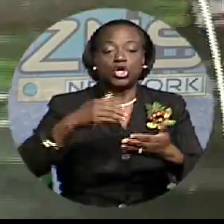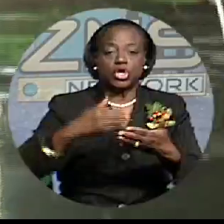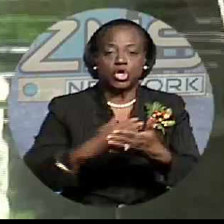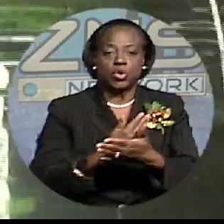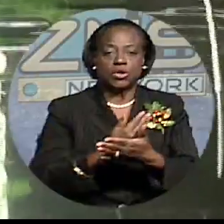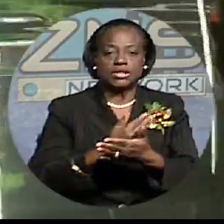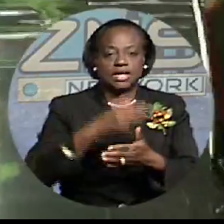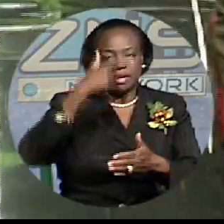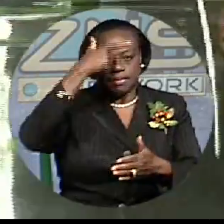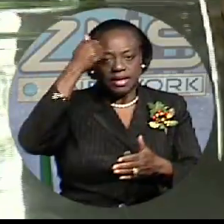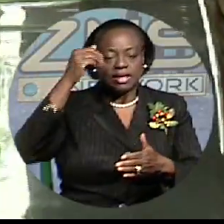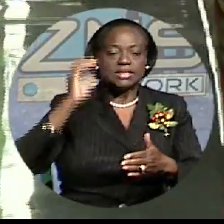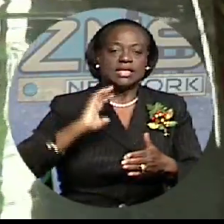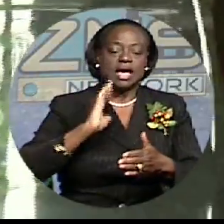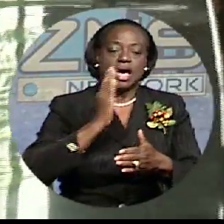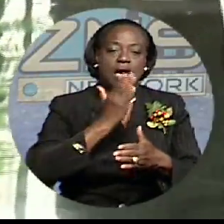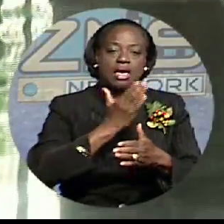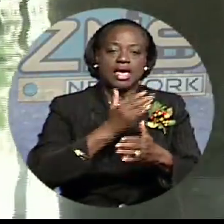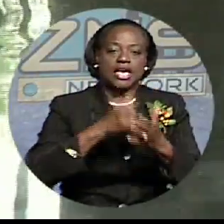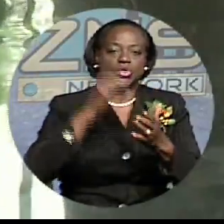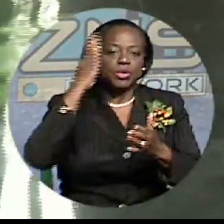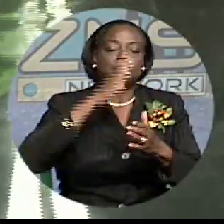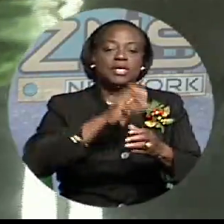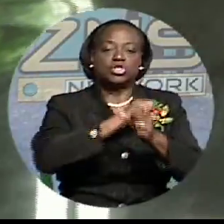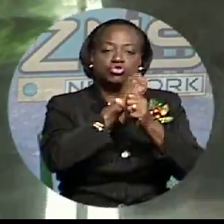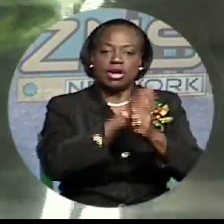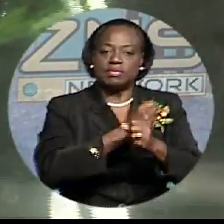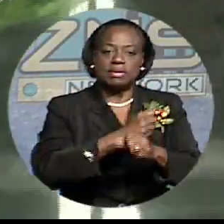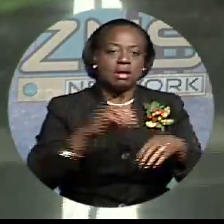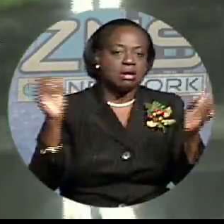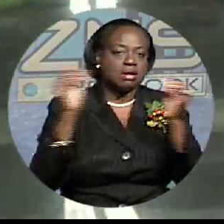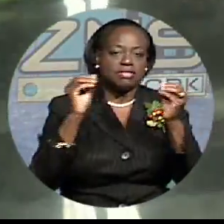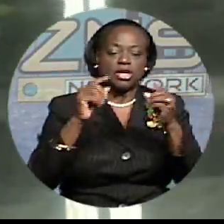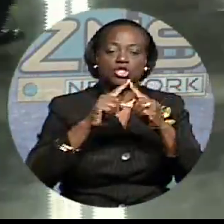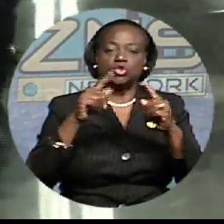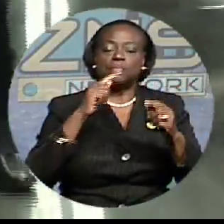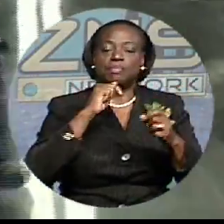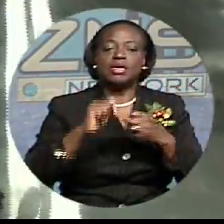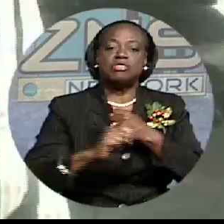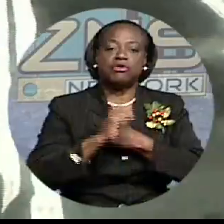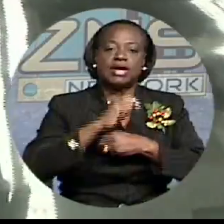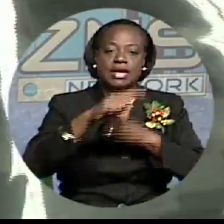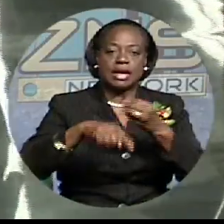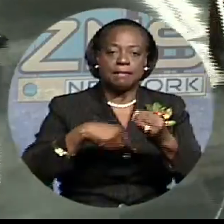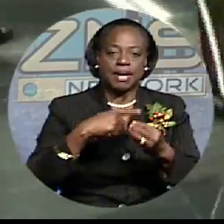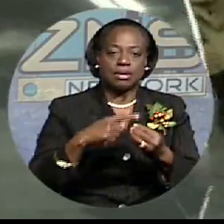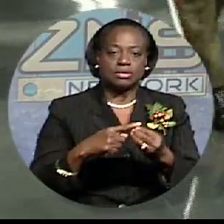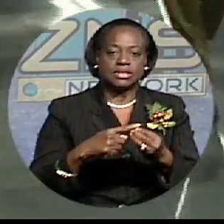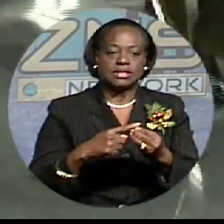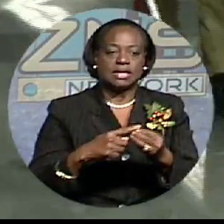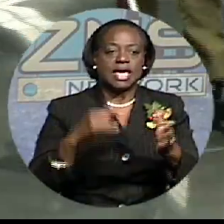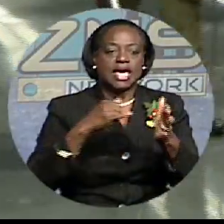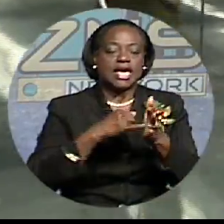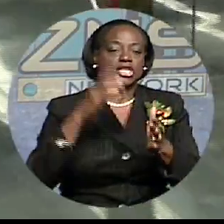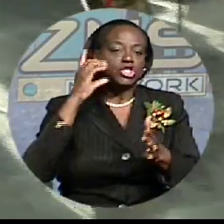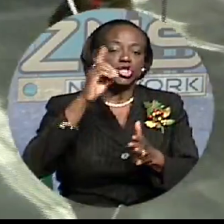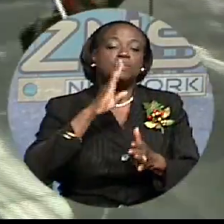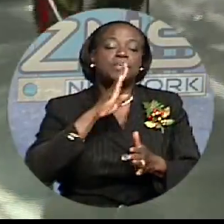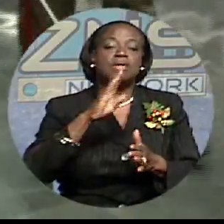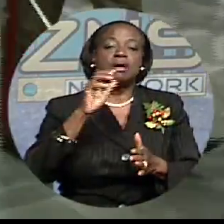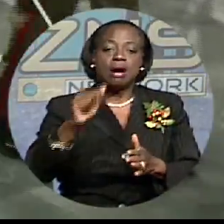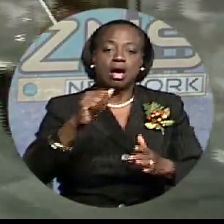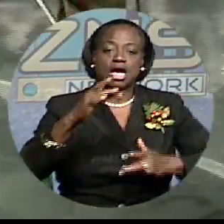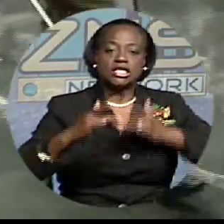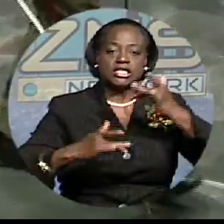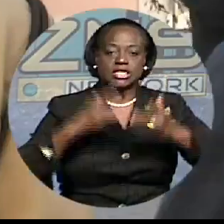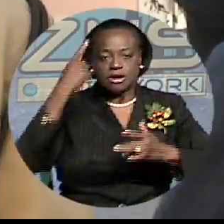in his view there is nothing we should be threatened about, he did say the move should not be treated lightly. It ought to be a serious concern for the